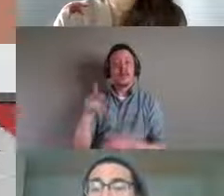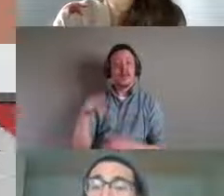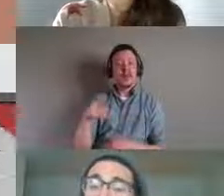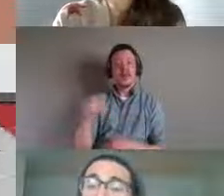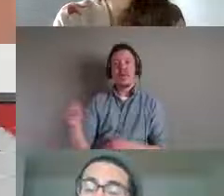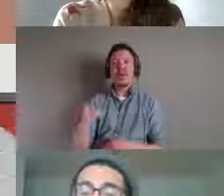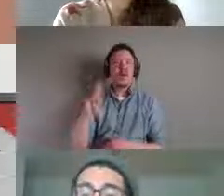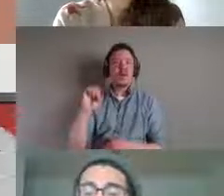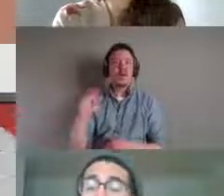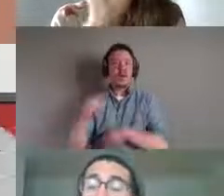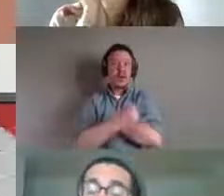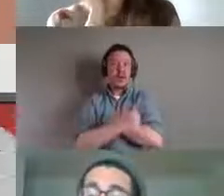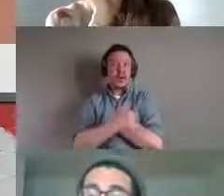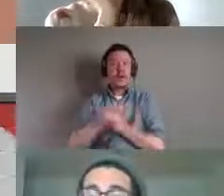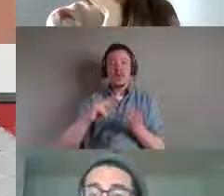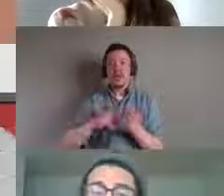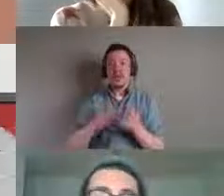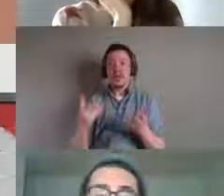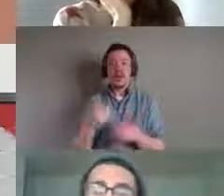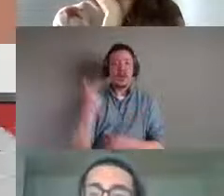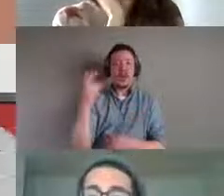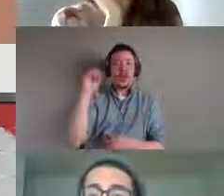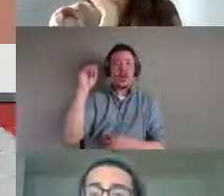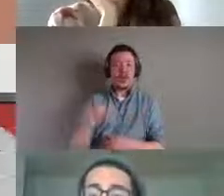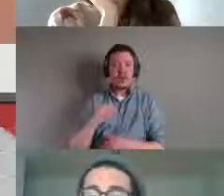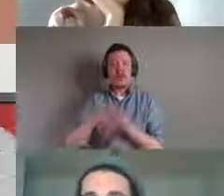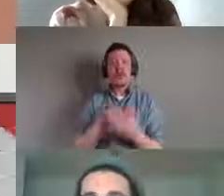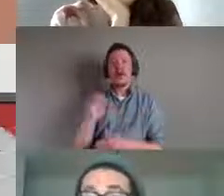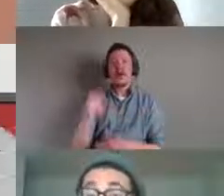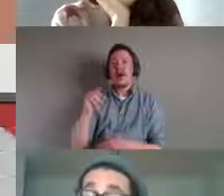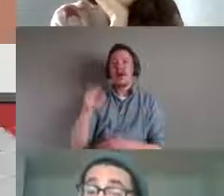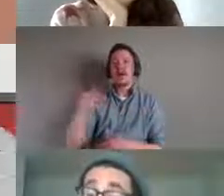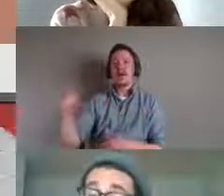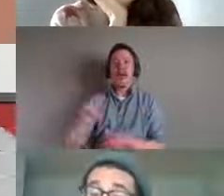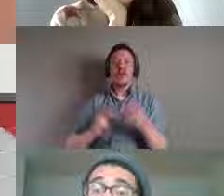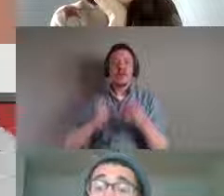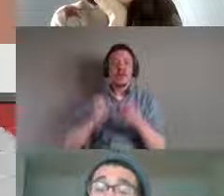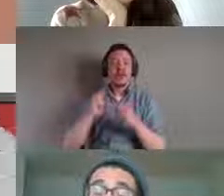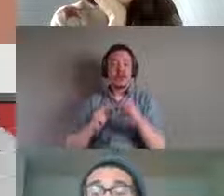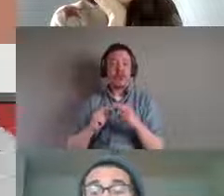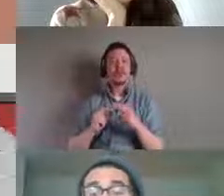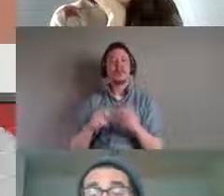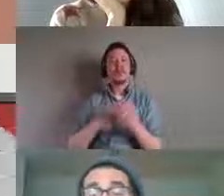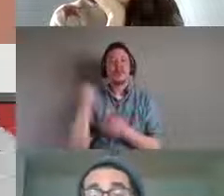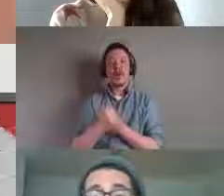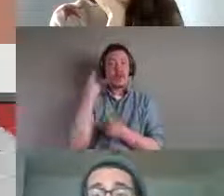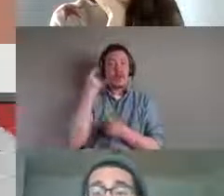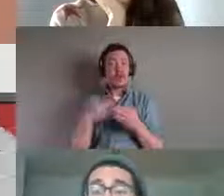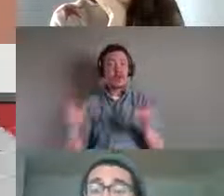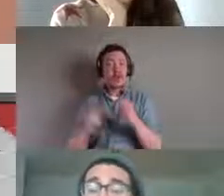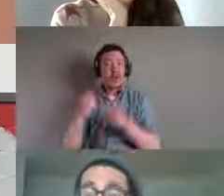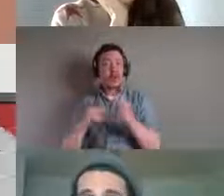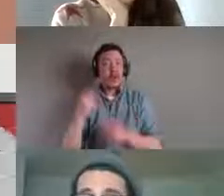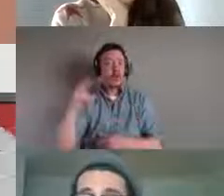County, which basically stipulates that 2% of capital construction projects for public buildings, 2% of that funding